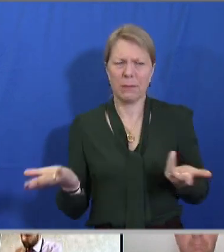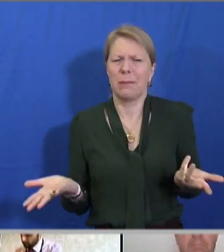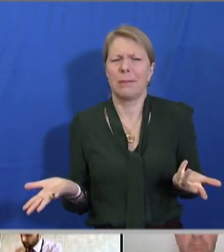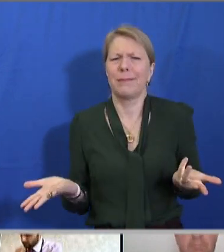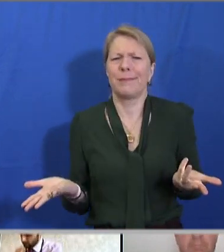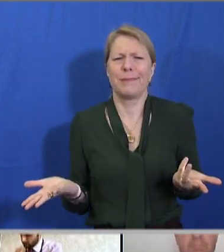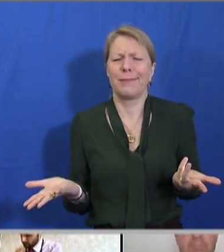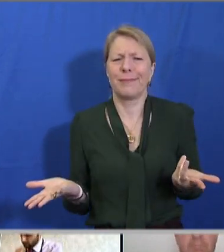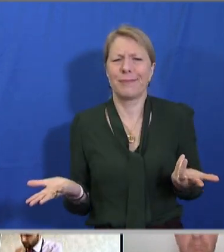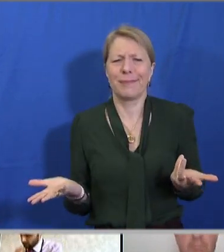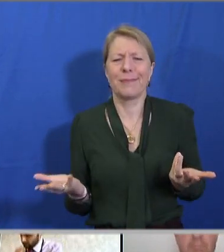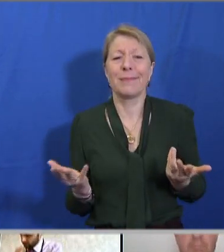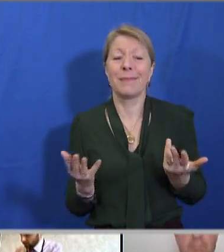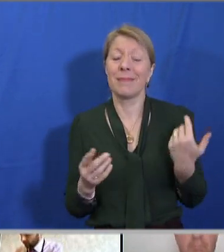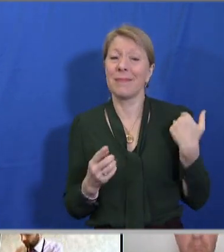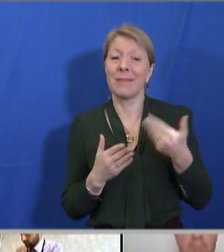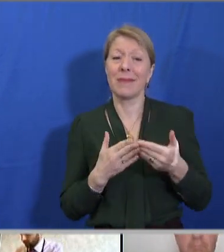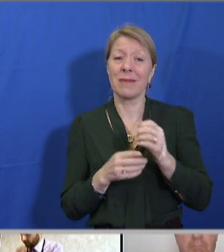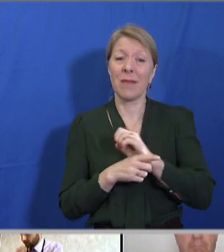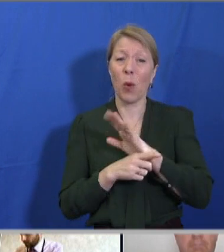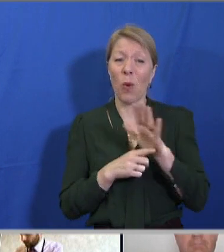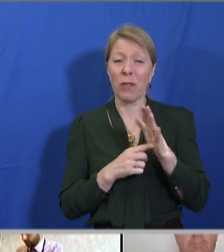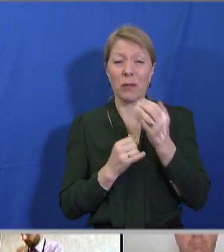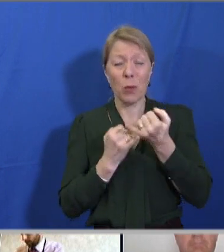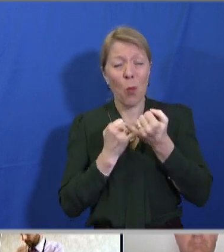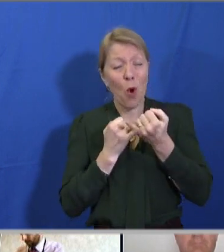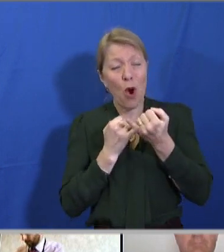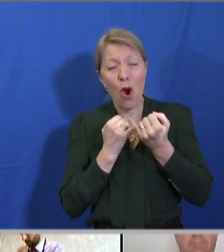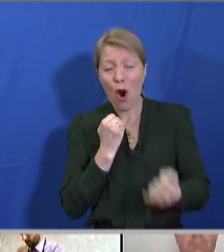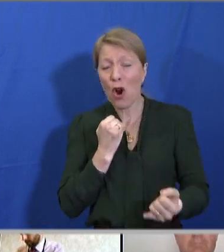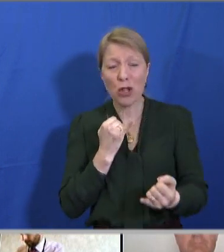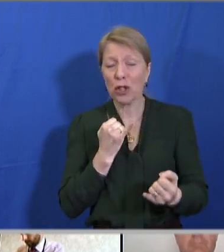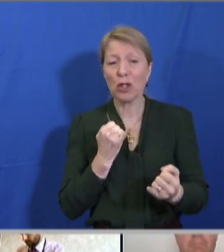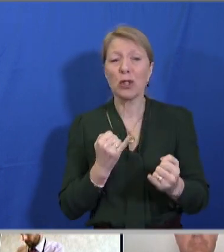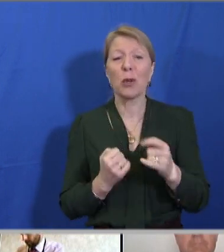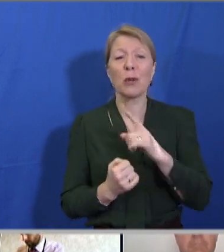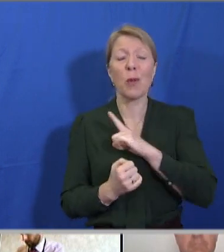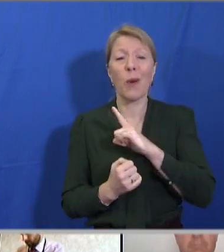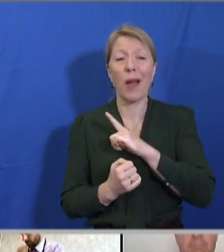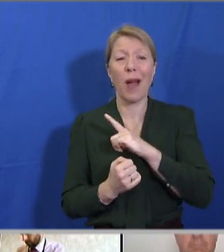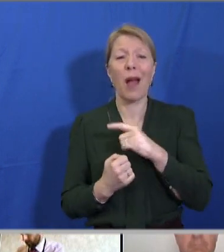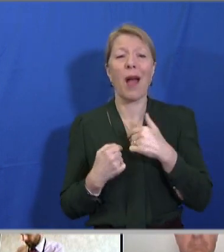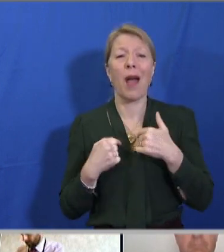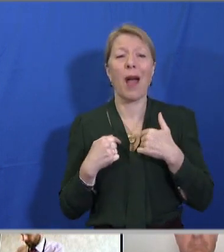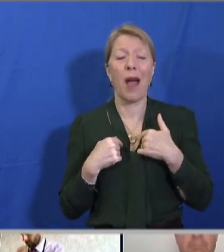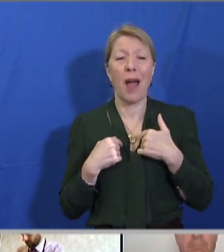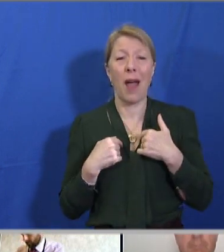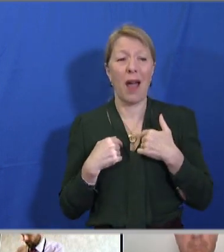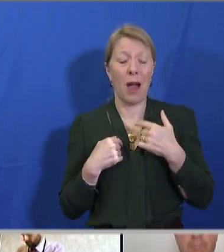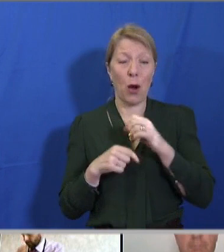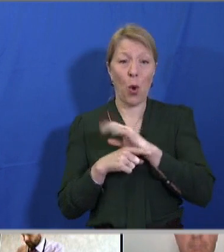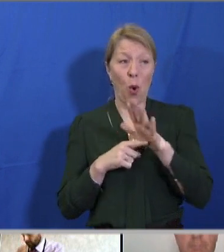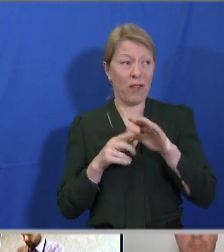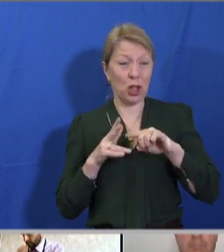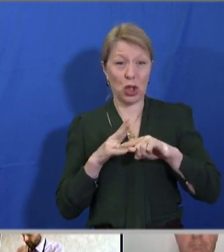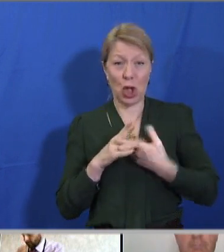fact, during COVID, it has exacerbated the situation because I had 6 weeks before I could get a load